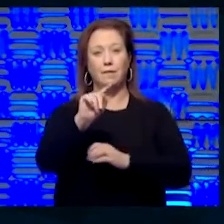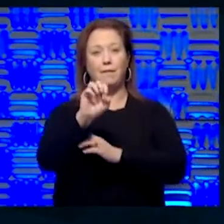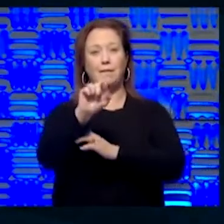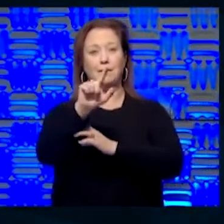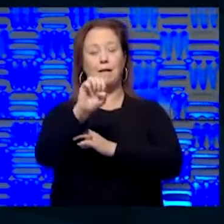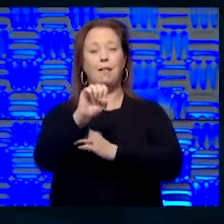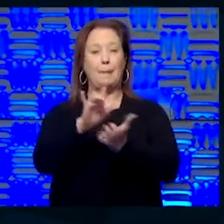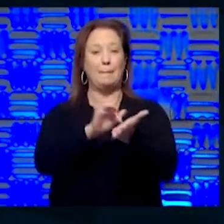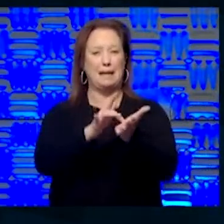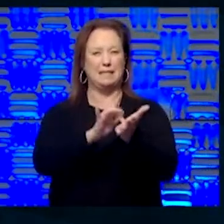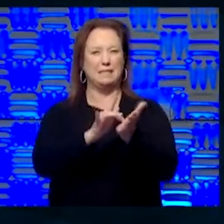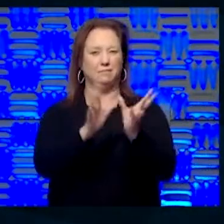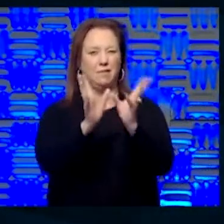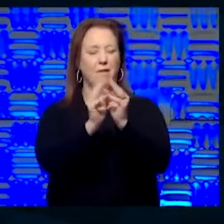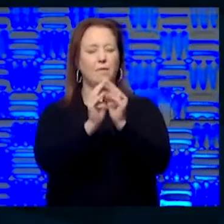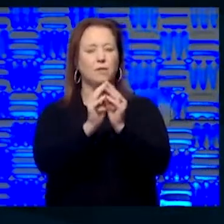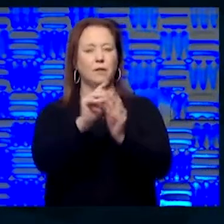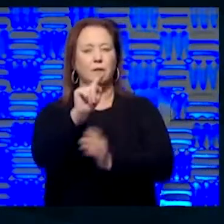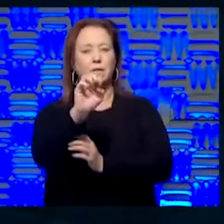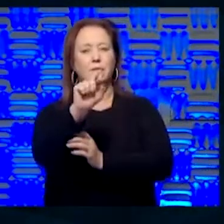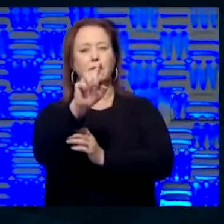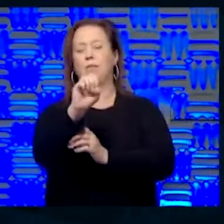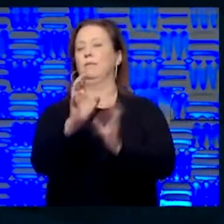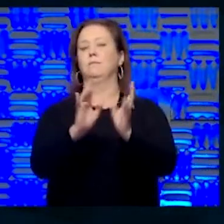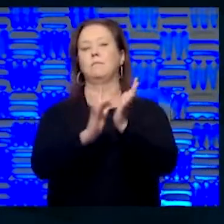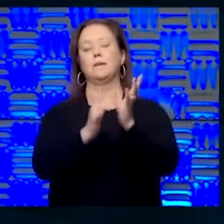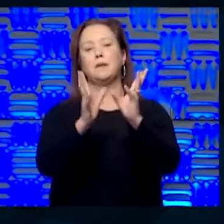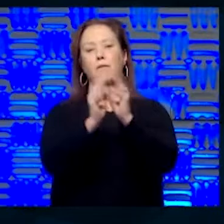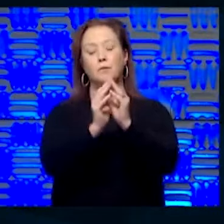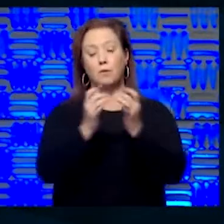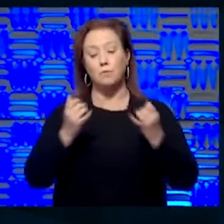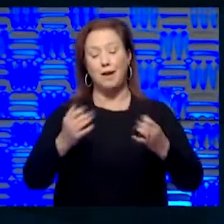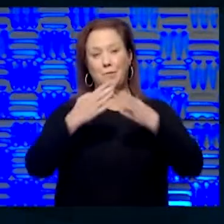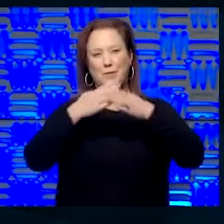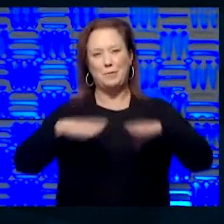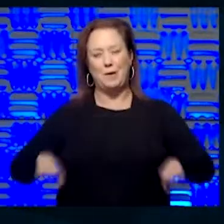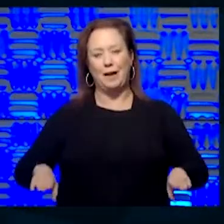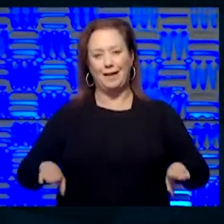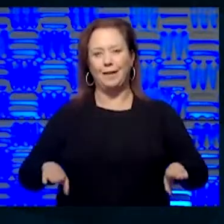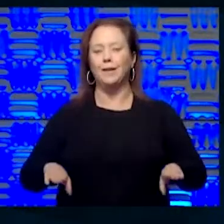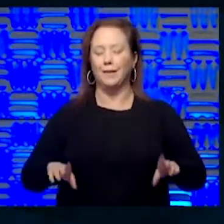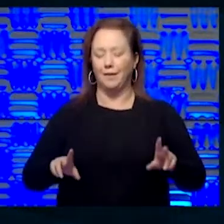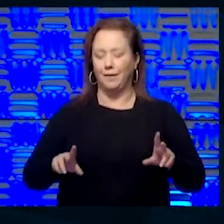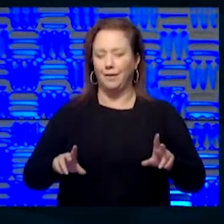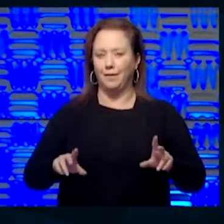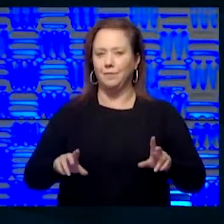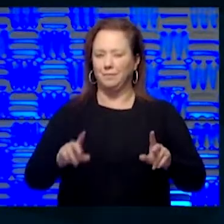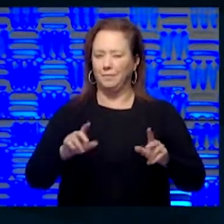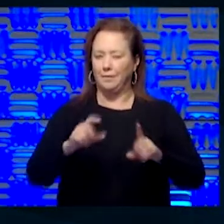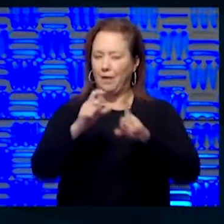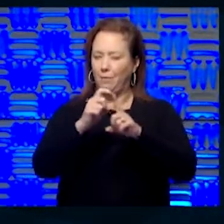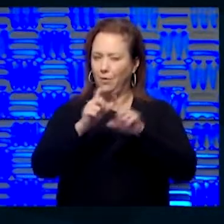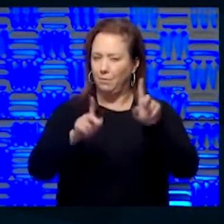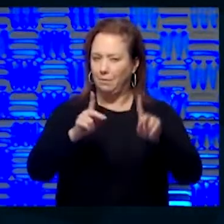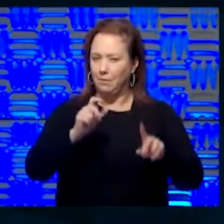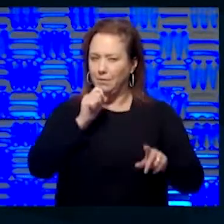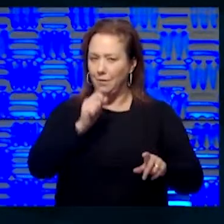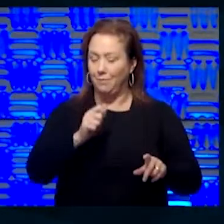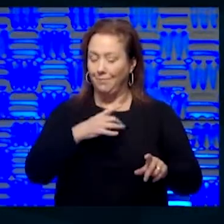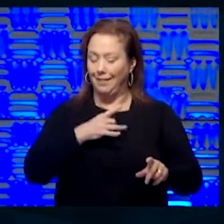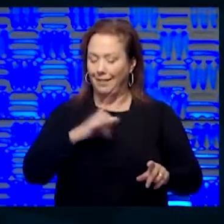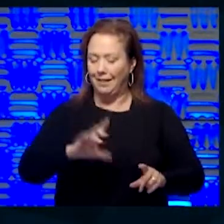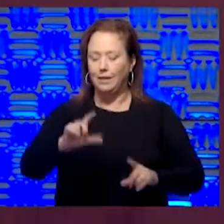well. So right now it's quiet, to use a few words that no one likes, and we hope it stays that